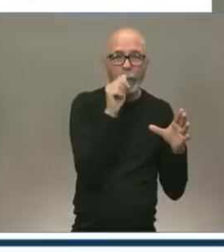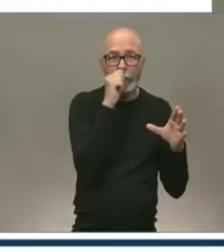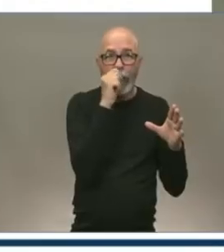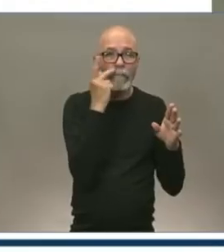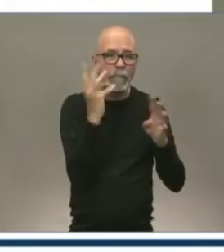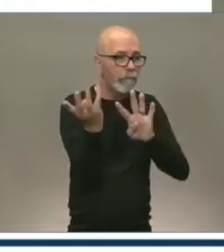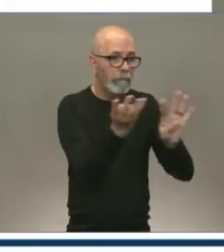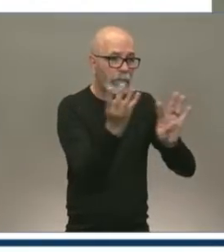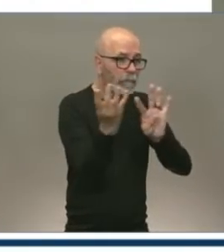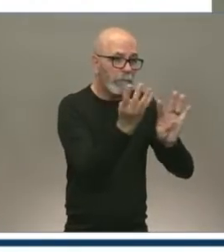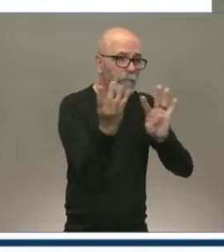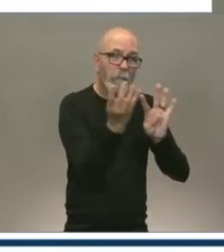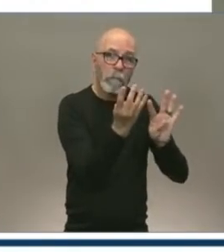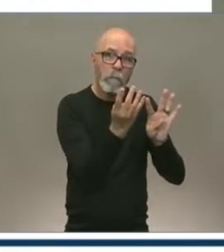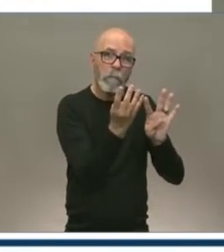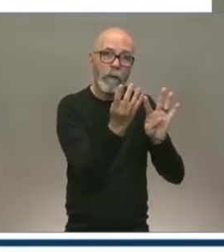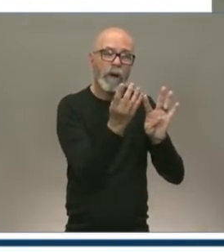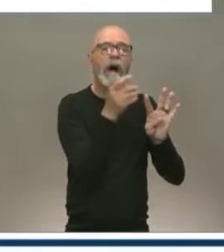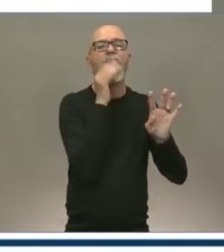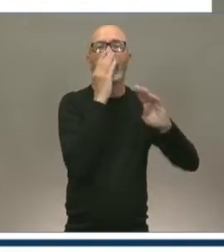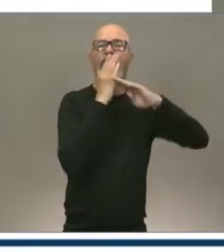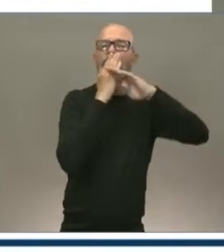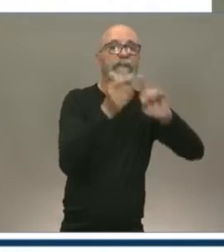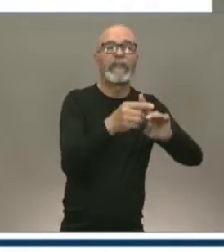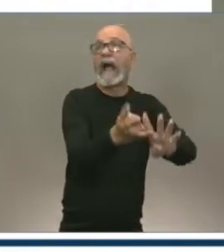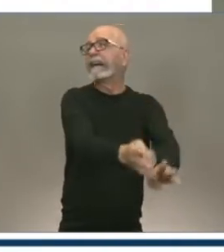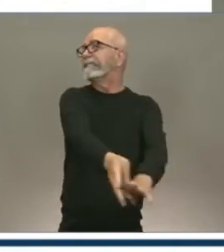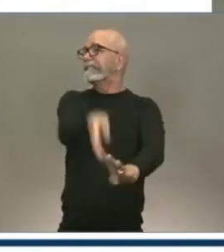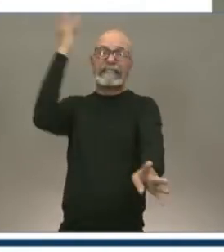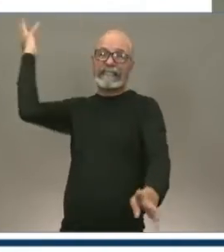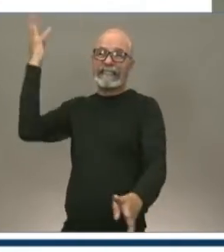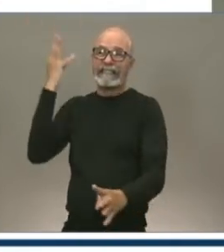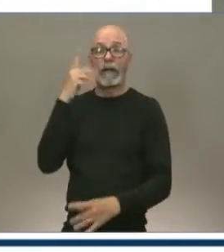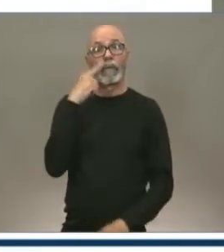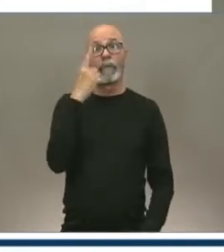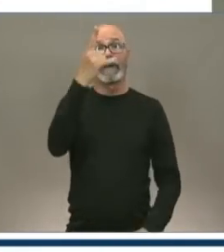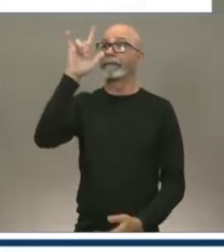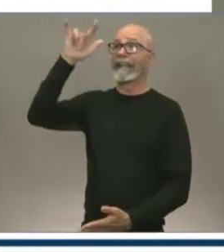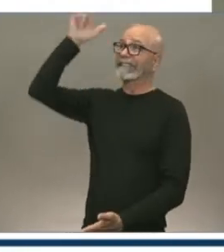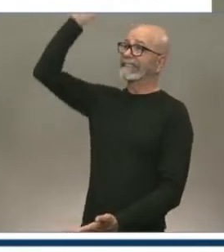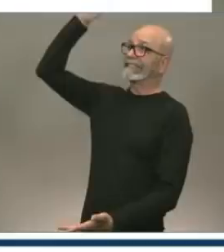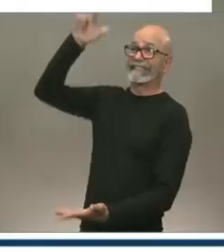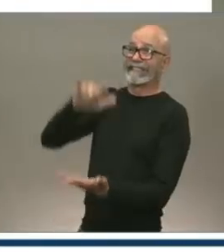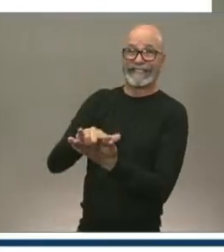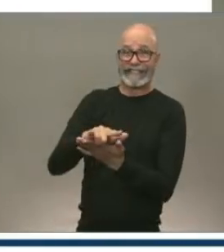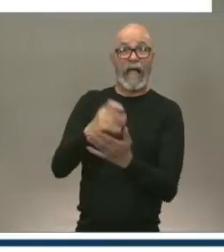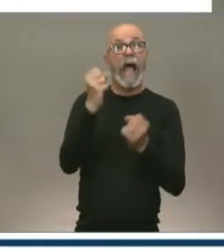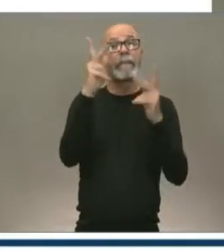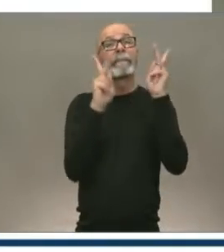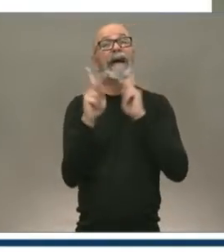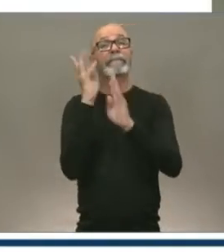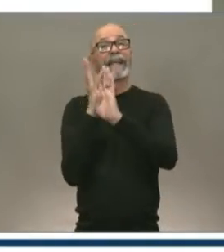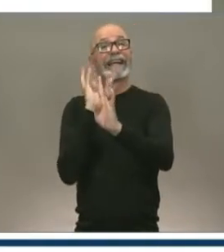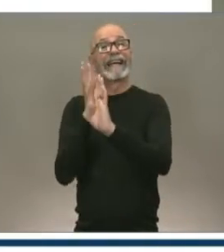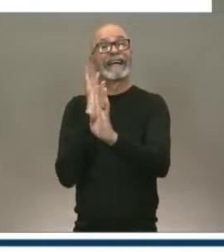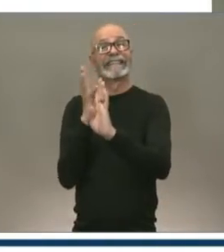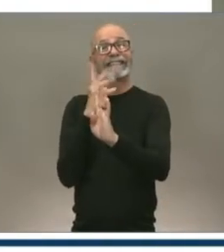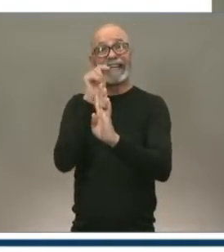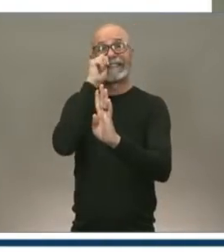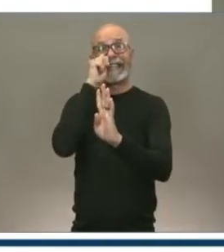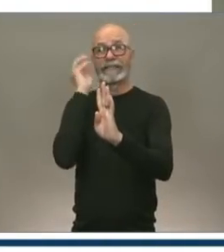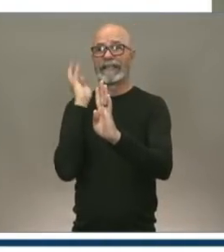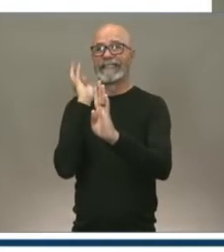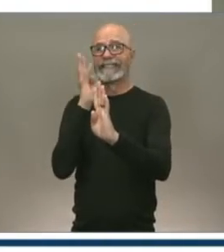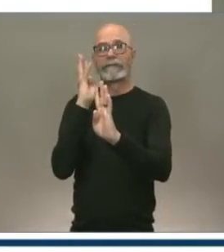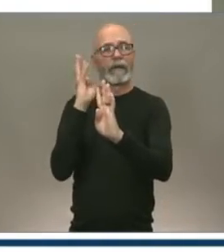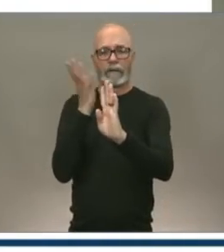creating large backlogs. Even a single plane load, the time it takes to get everybody tested can take a significant period of time. So we need